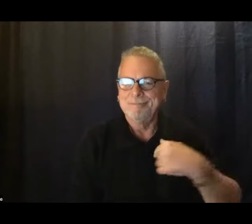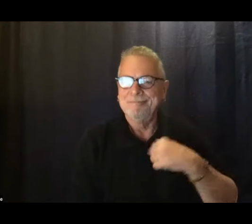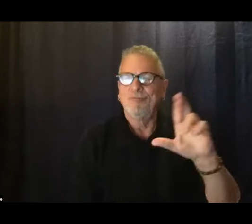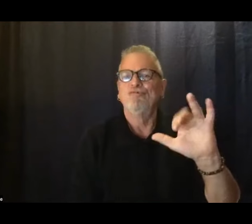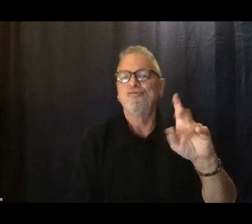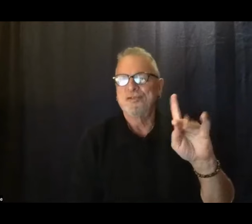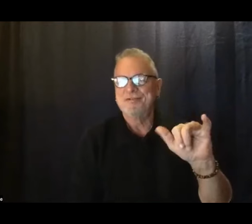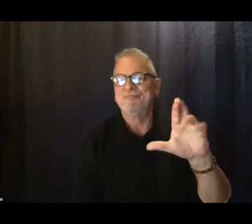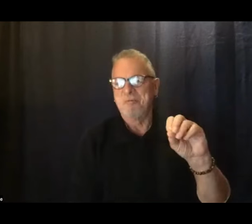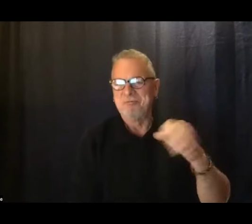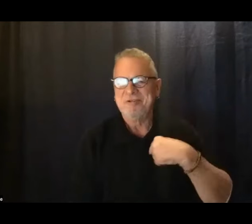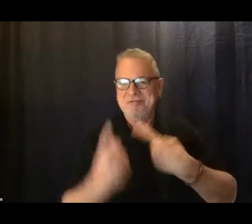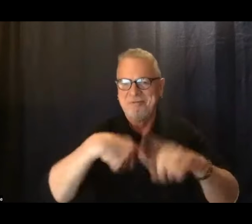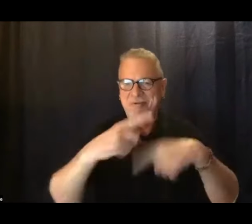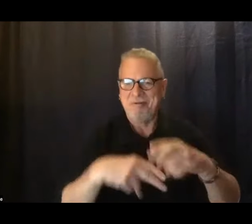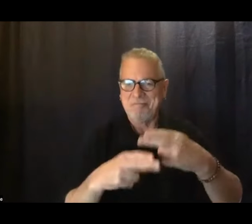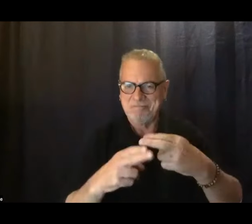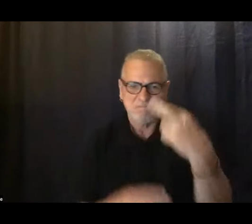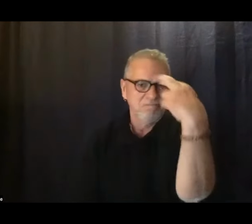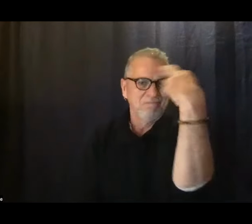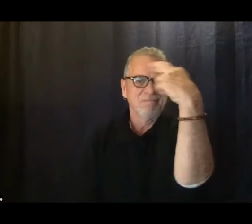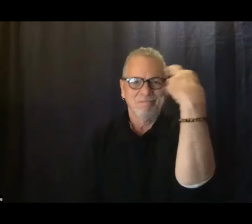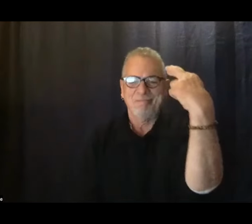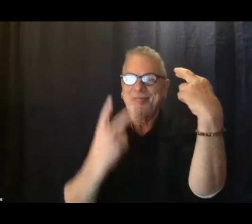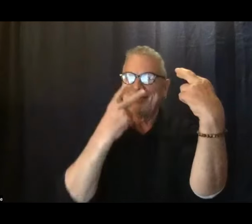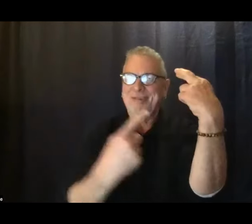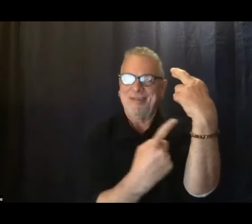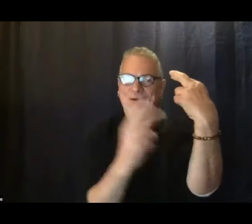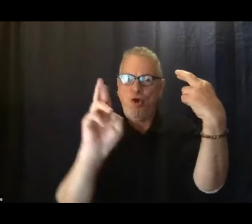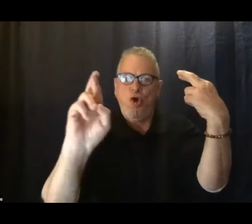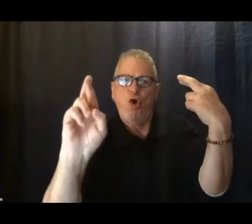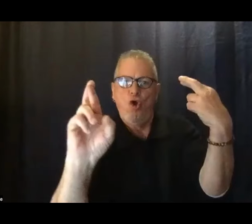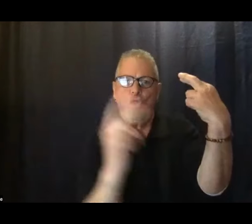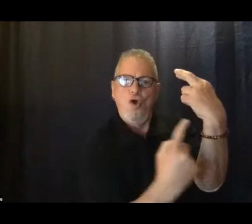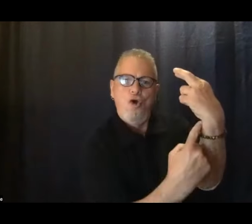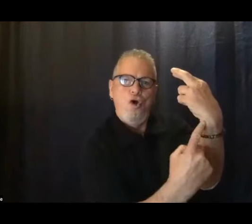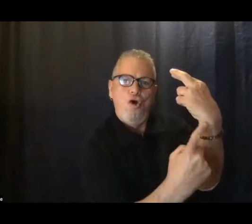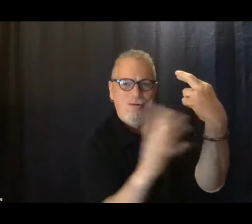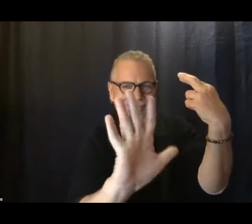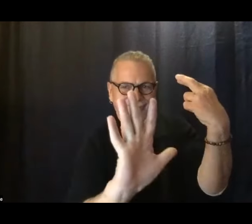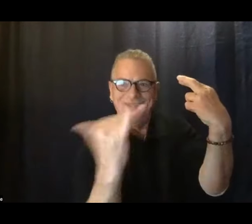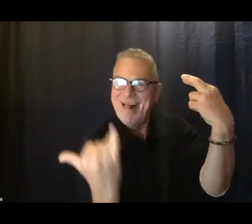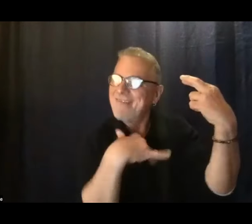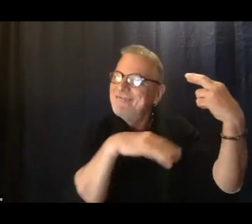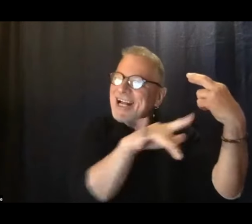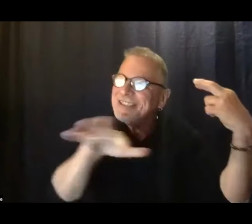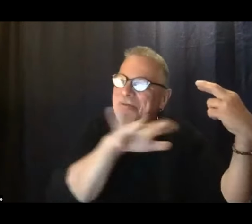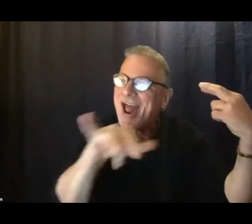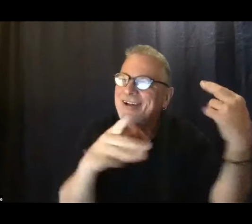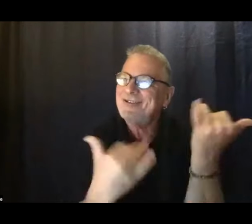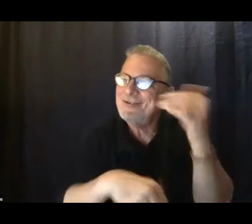Ricky Rose, my preferred super K. And this is my sign name, and you'll see that R hand